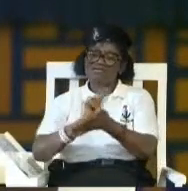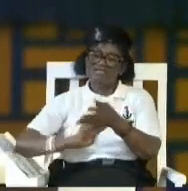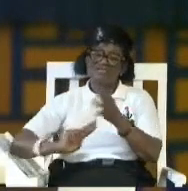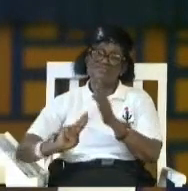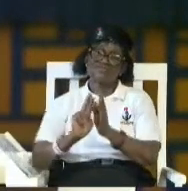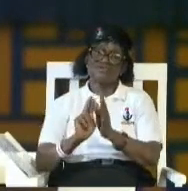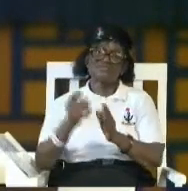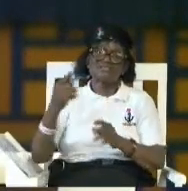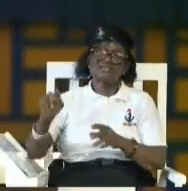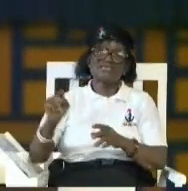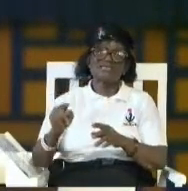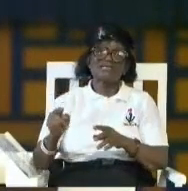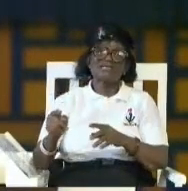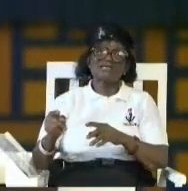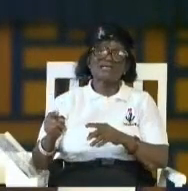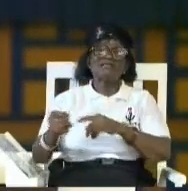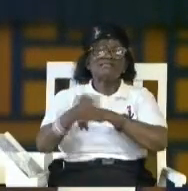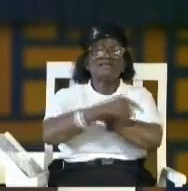I just said to Daddy,